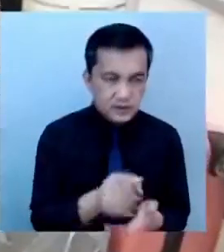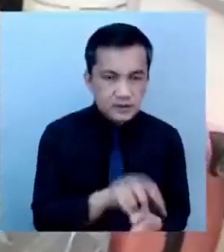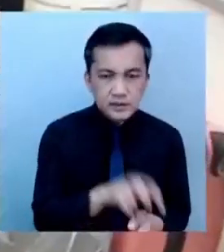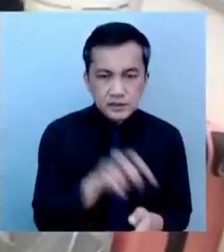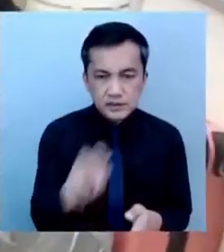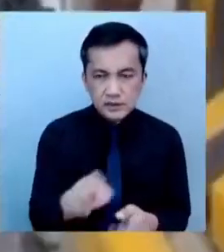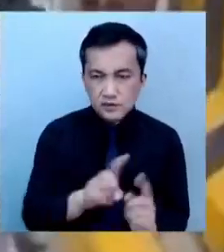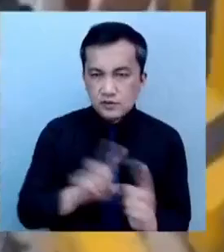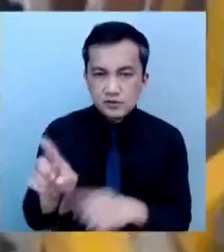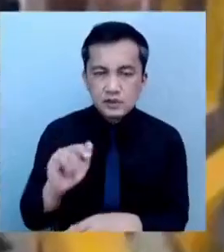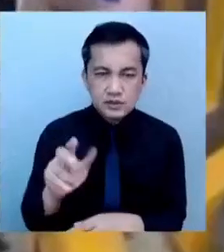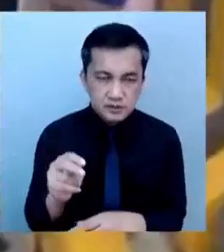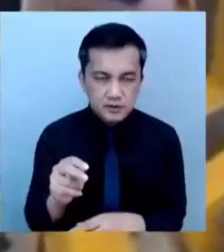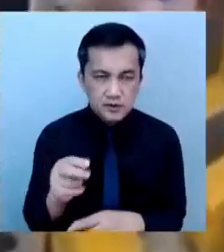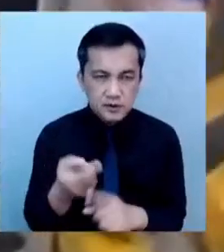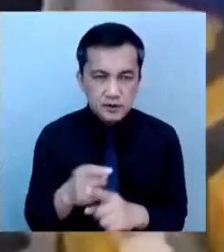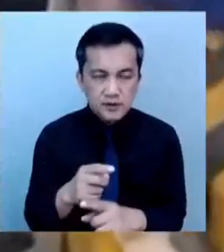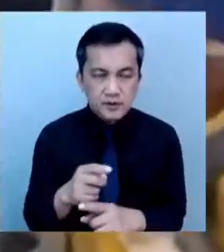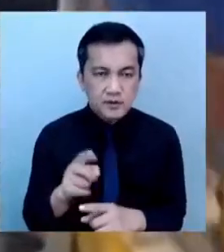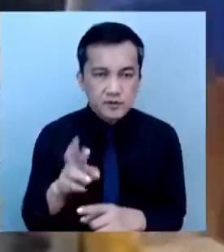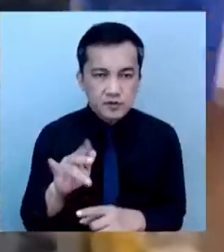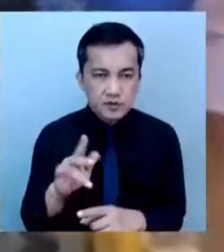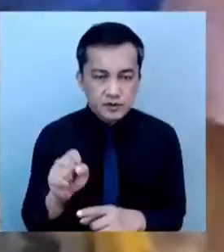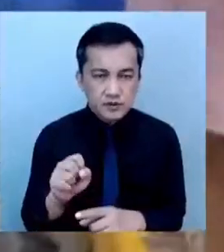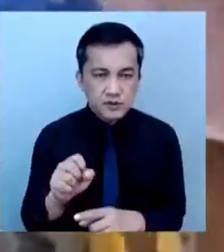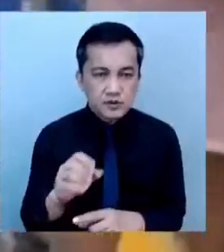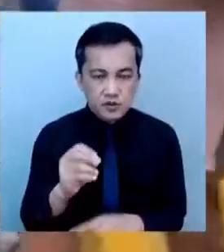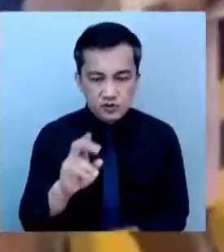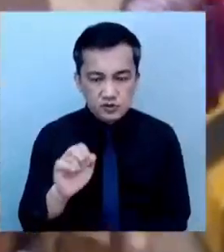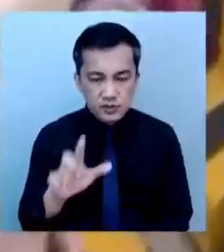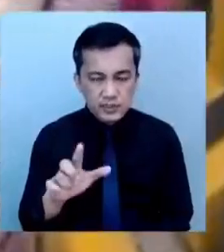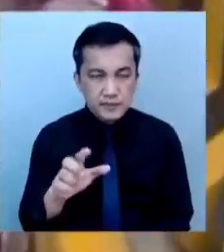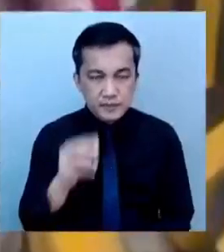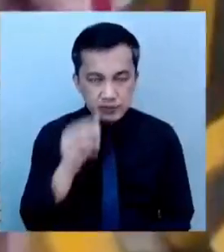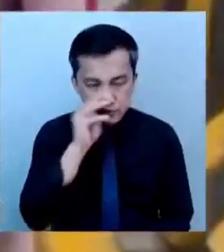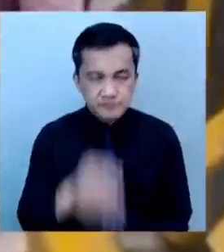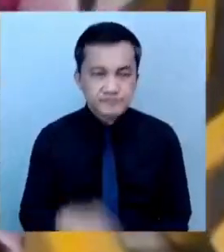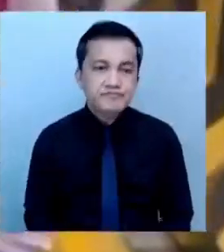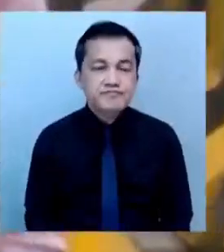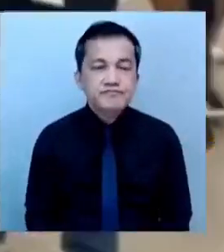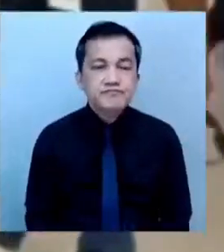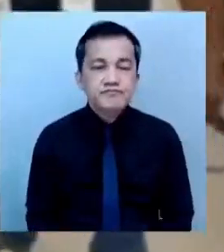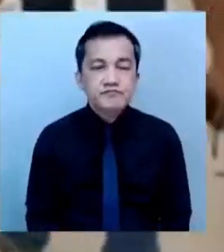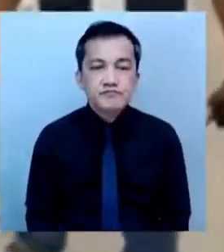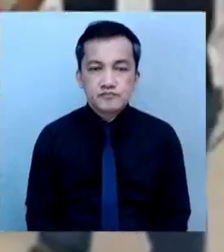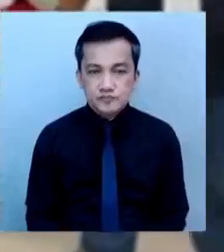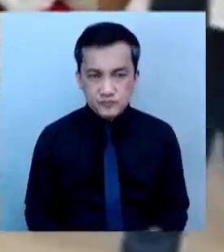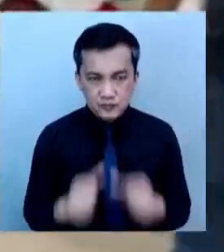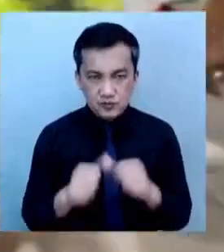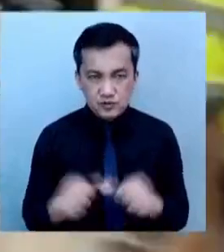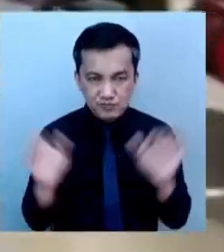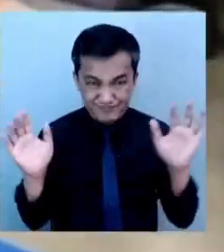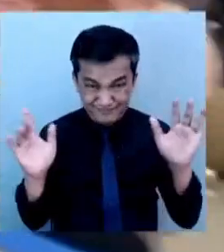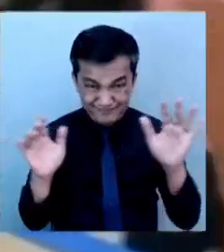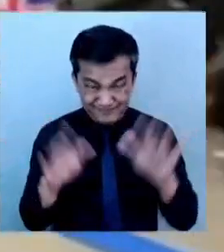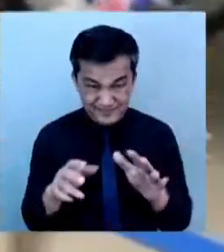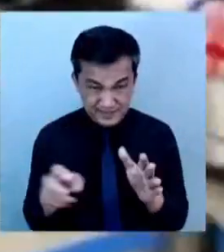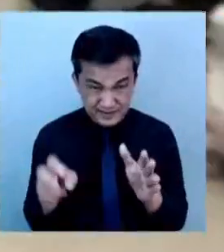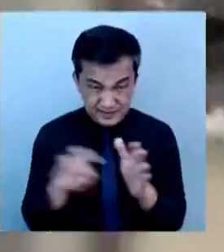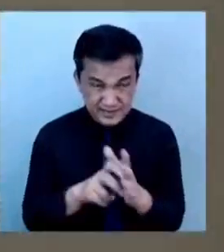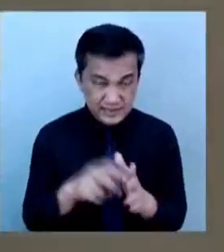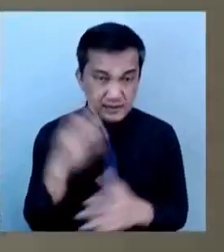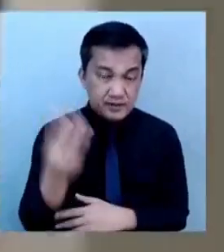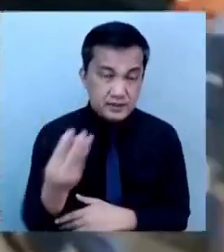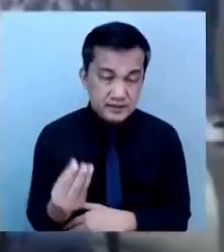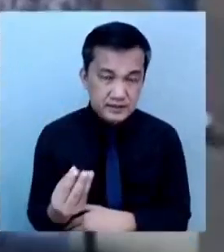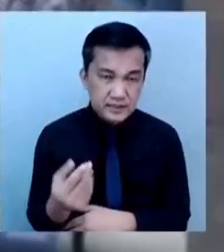from Bohas Port in Oriental Mindoro. Although there is a continuous influx of passengers at Batangas Port, there are still